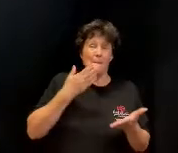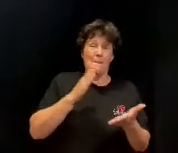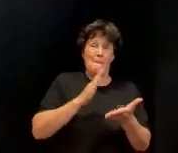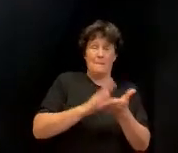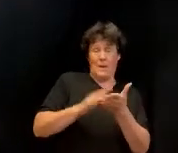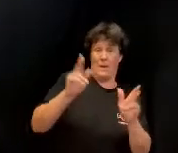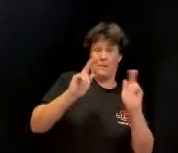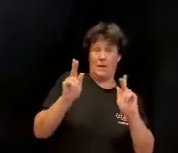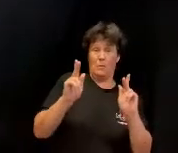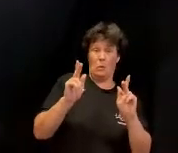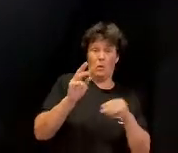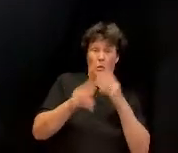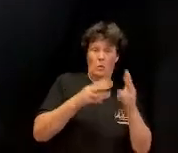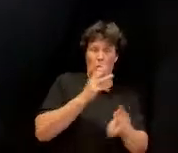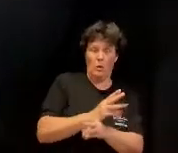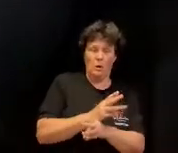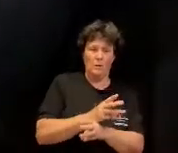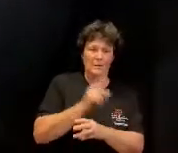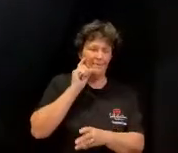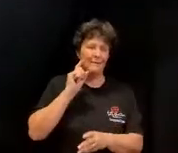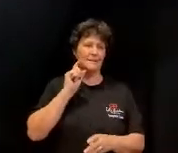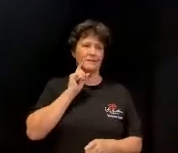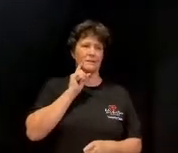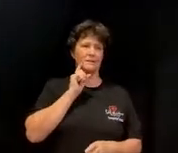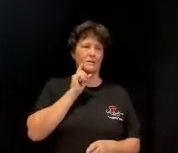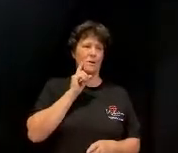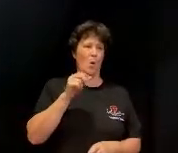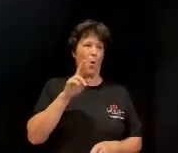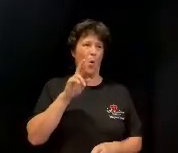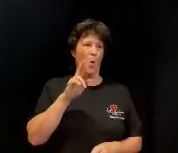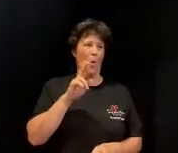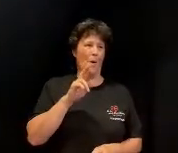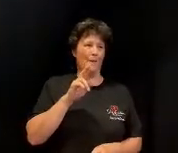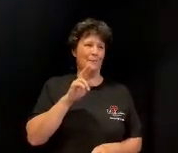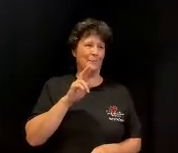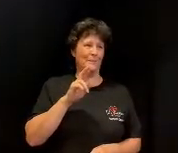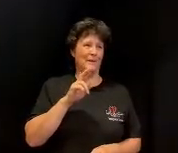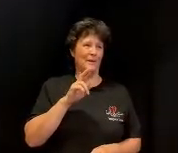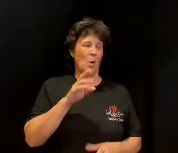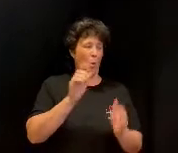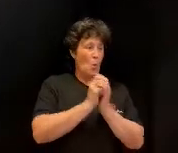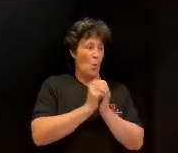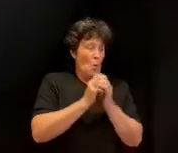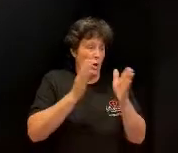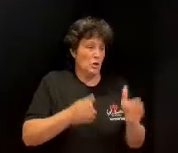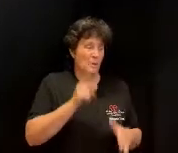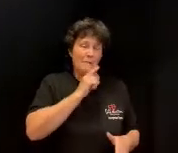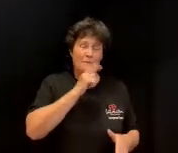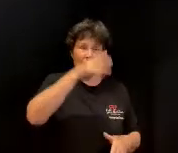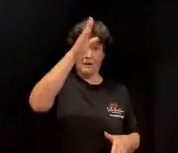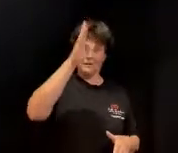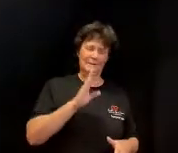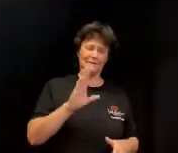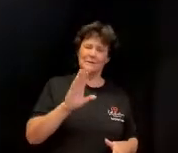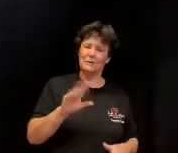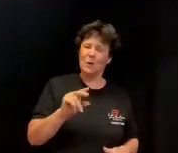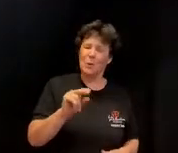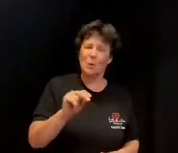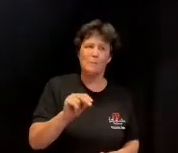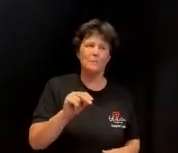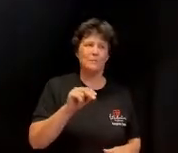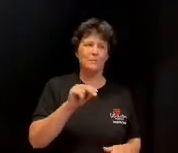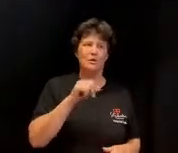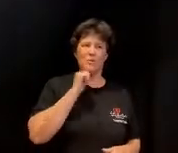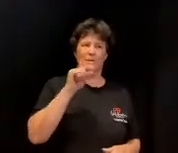world or with the covetous or extortioners or idolaters. Since then, you would need to go what?